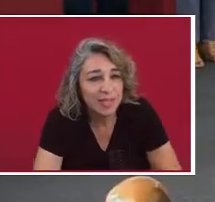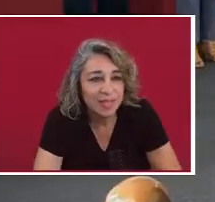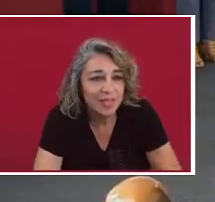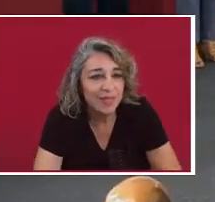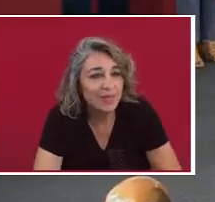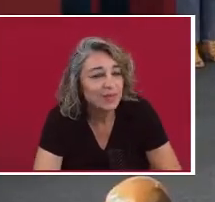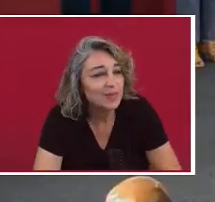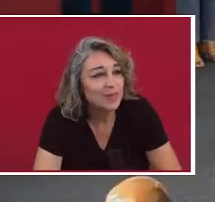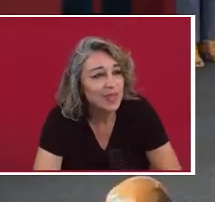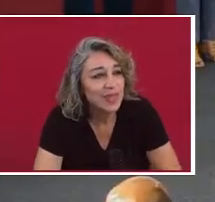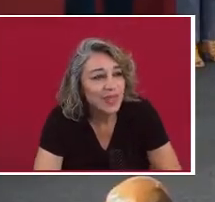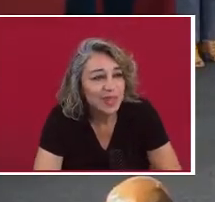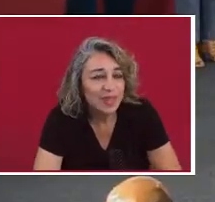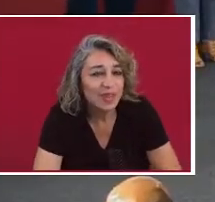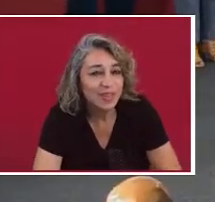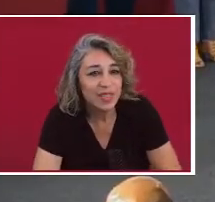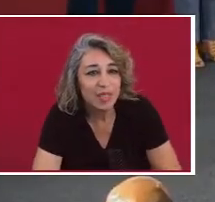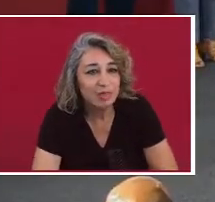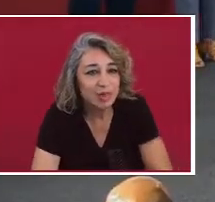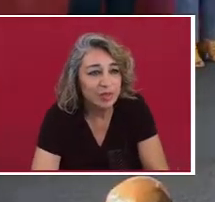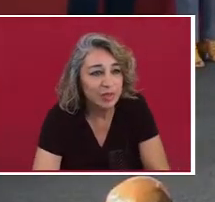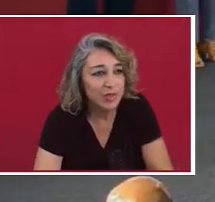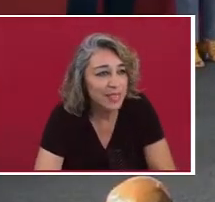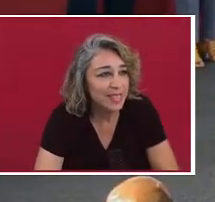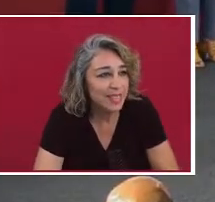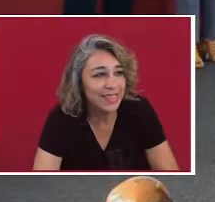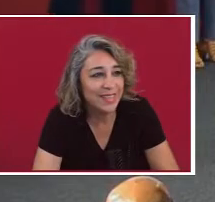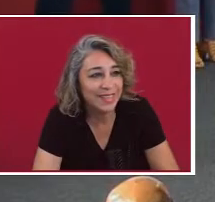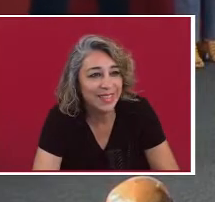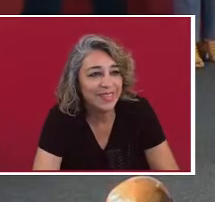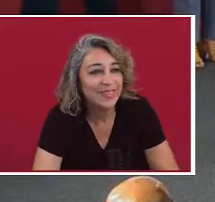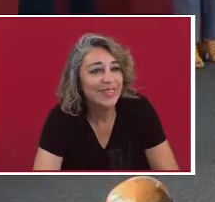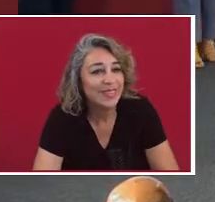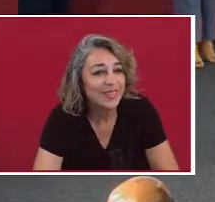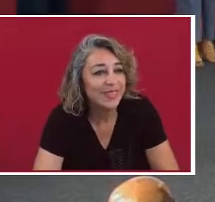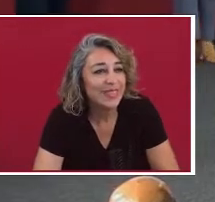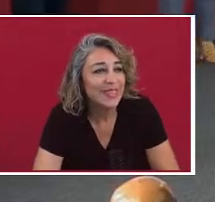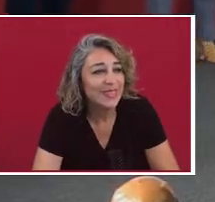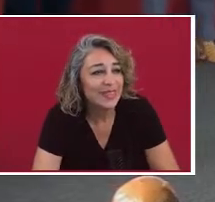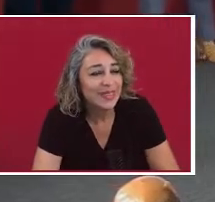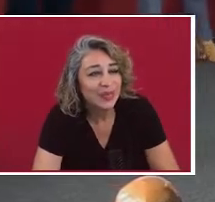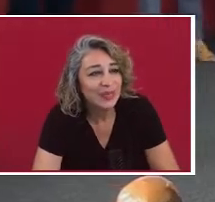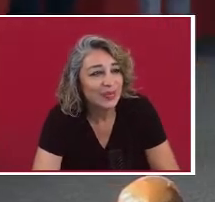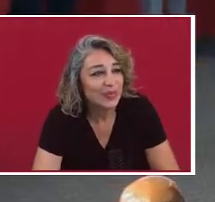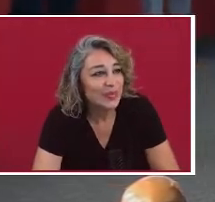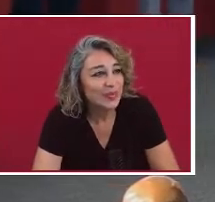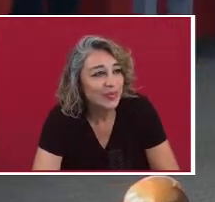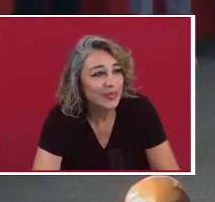prizes. So now they're just going to pose for pictures.